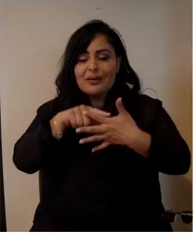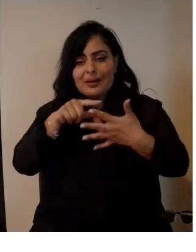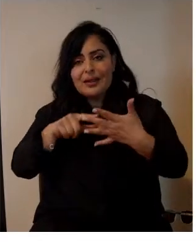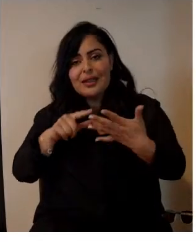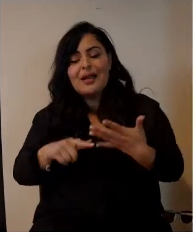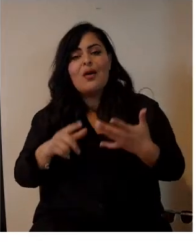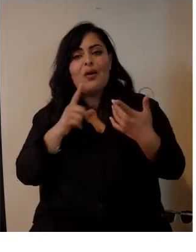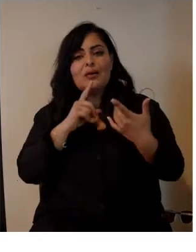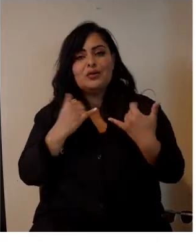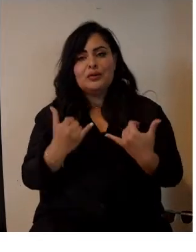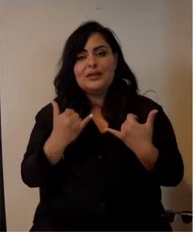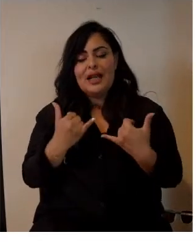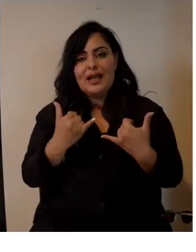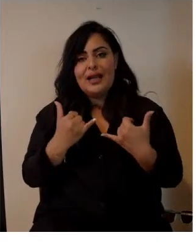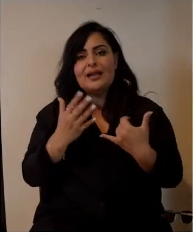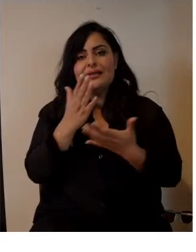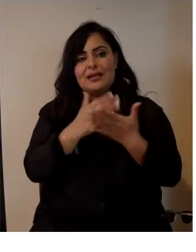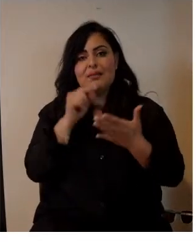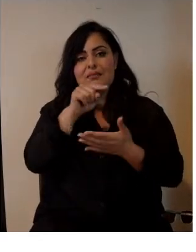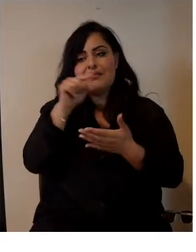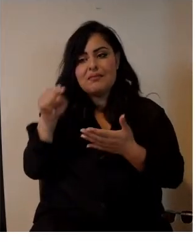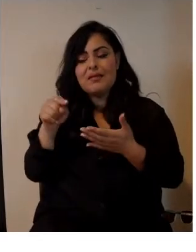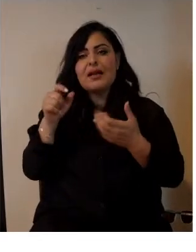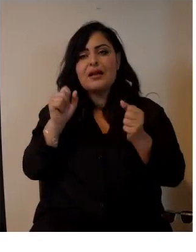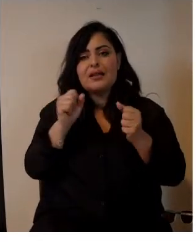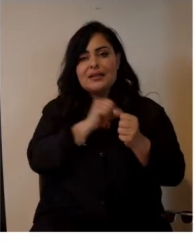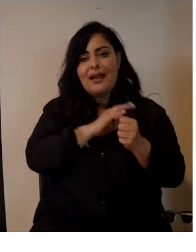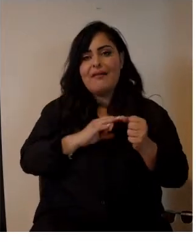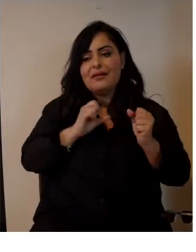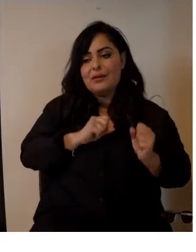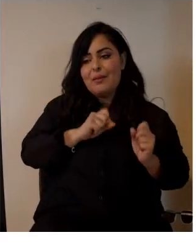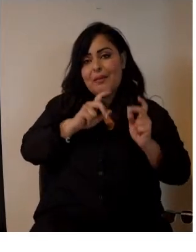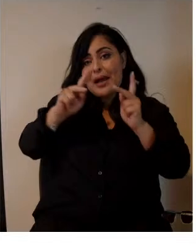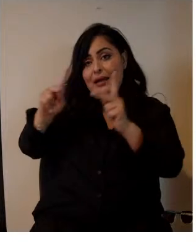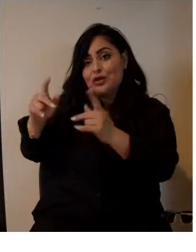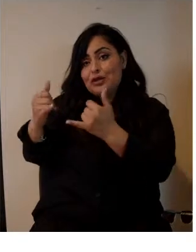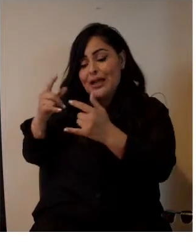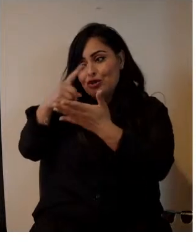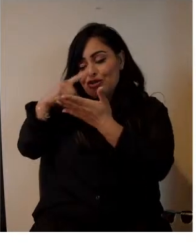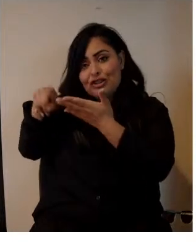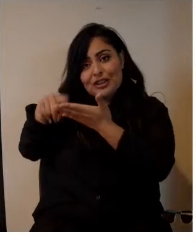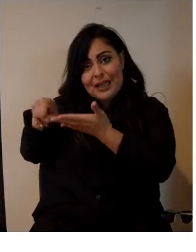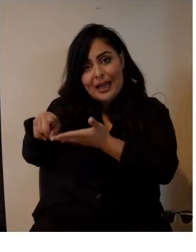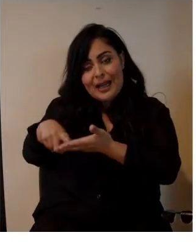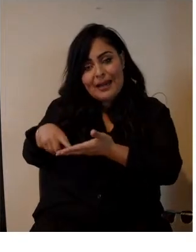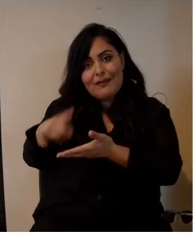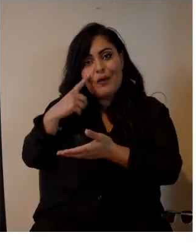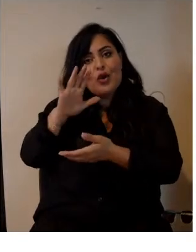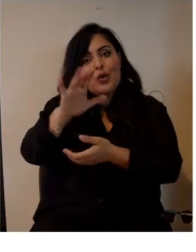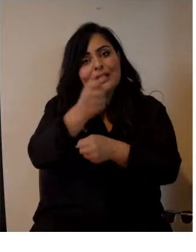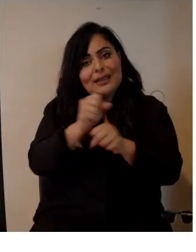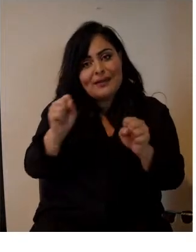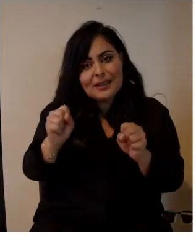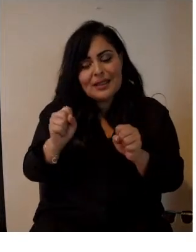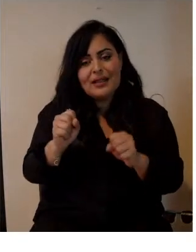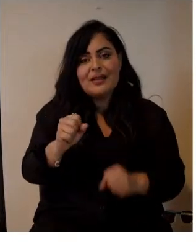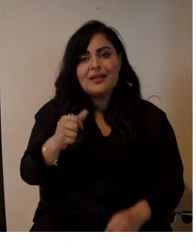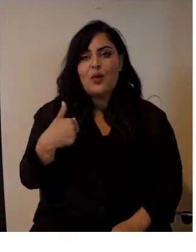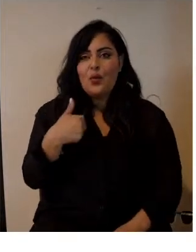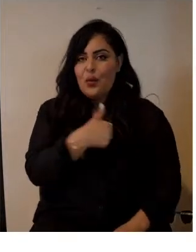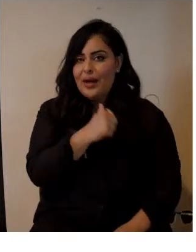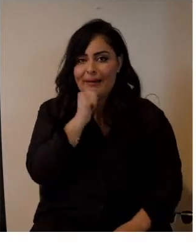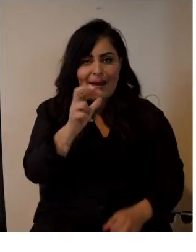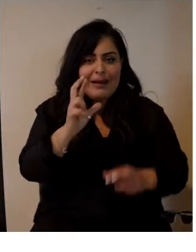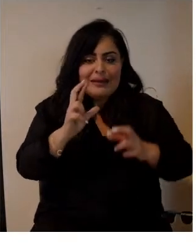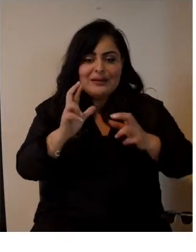officially been allowed entry to the site to take a look and analyze where we are in terms of your safety and returning to the site. We are not